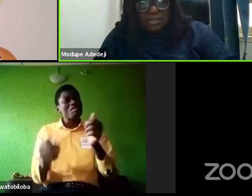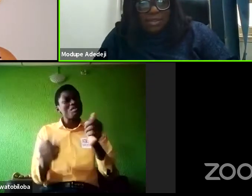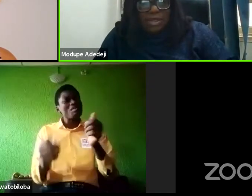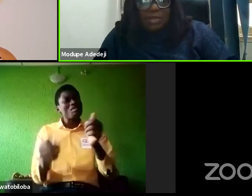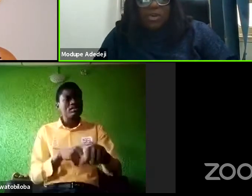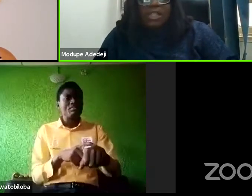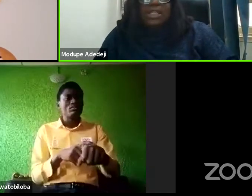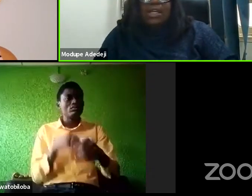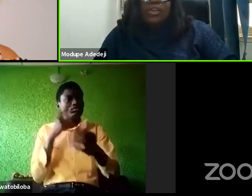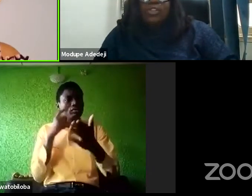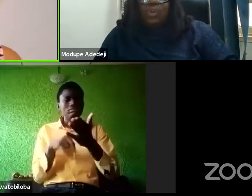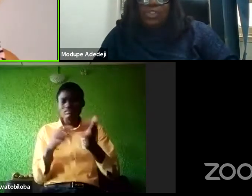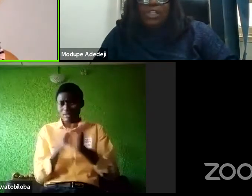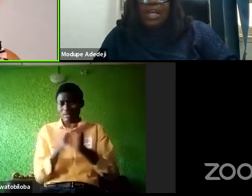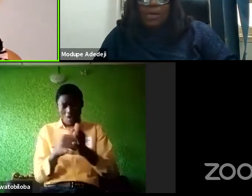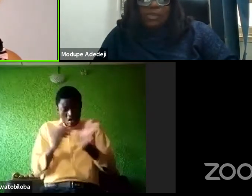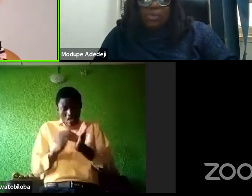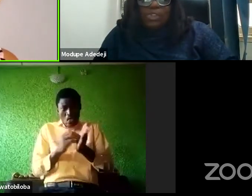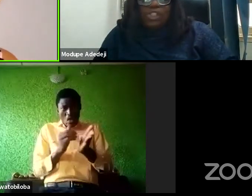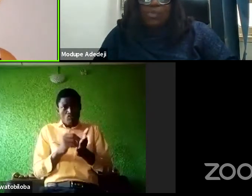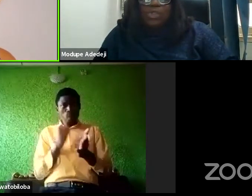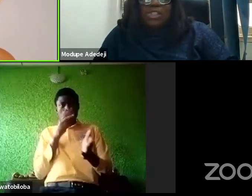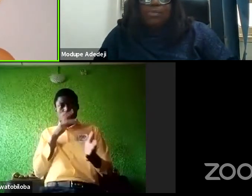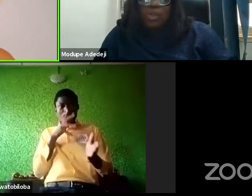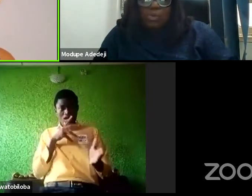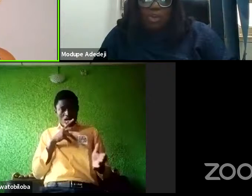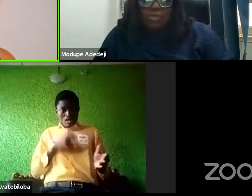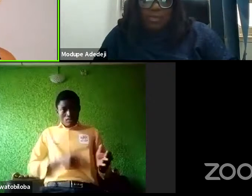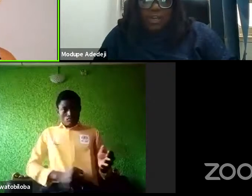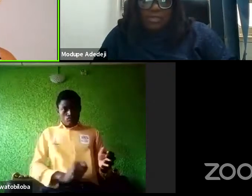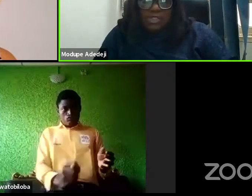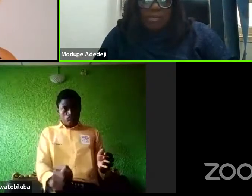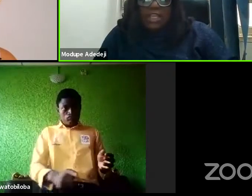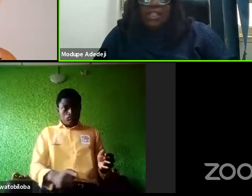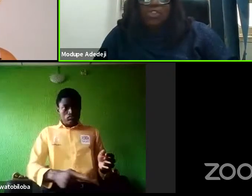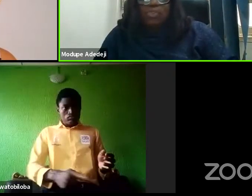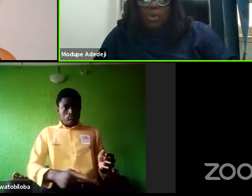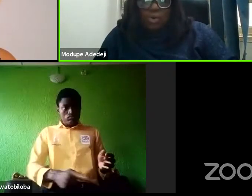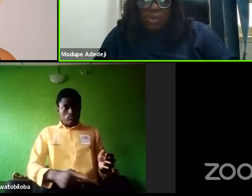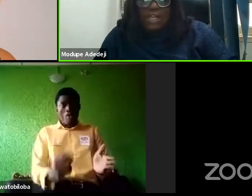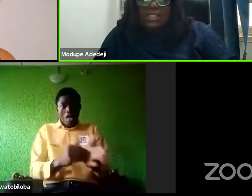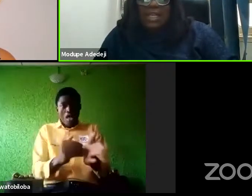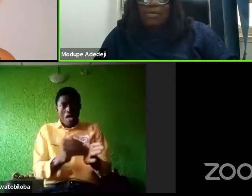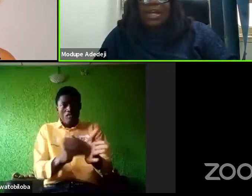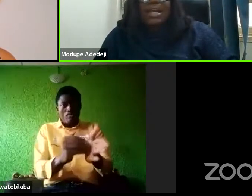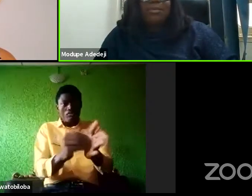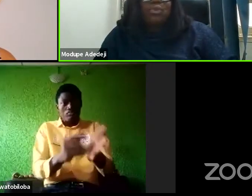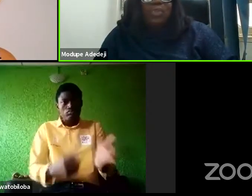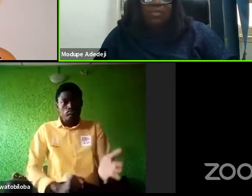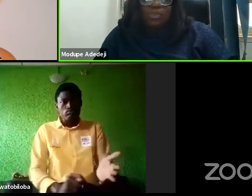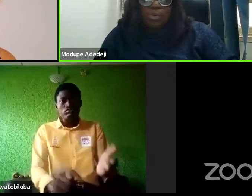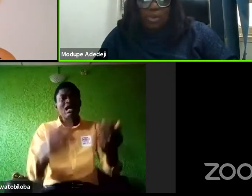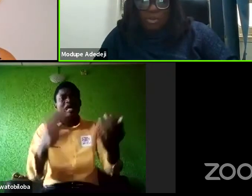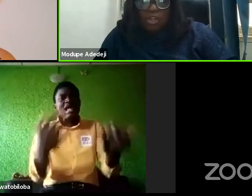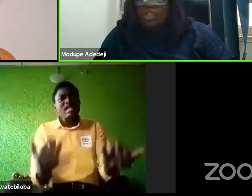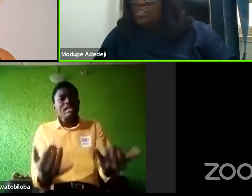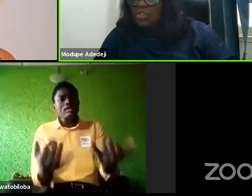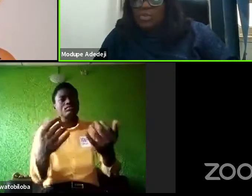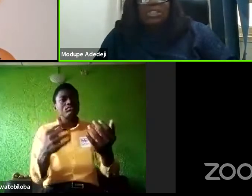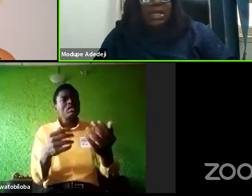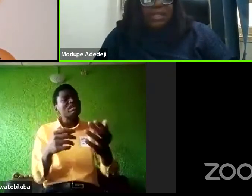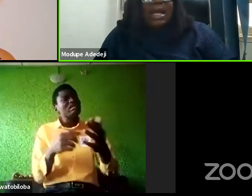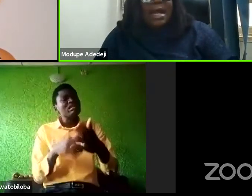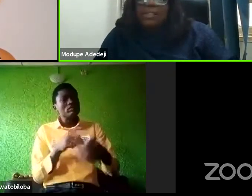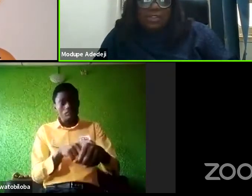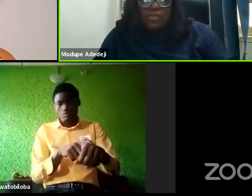urinating frequently, because oxygen helps to deal with the muscle of the pelvis, making it strong. So at this time, you can't keep urine for so long. You